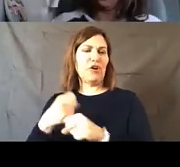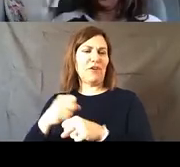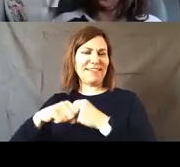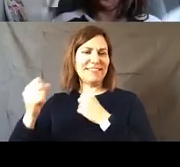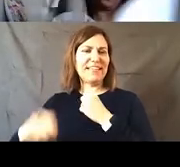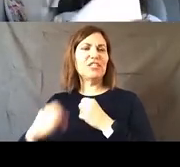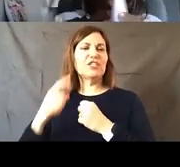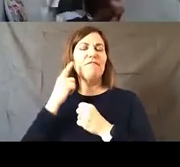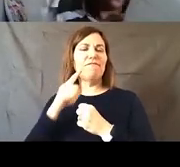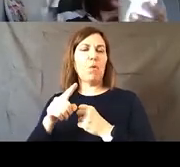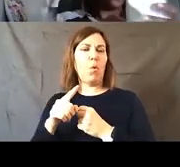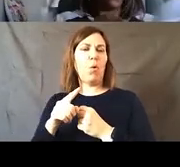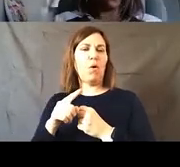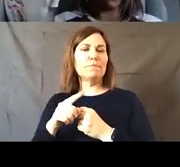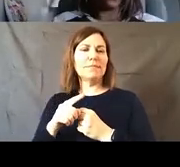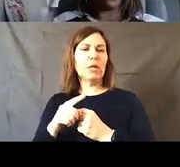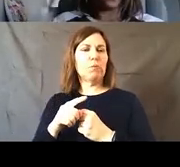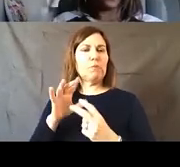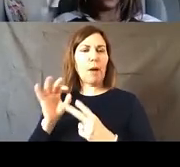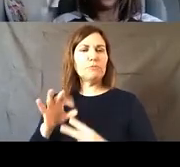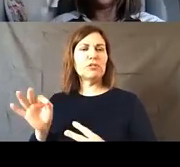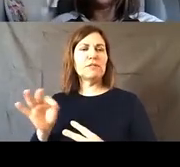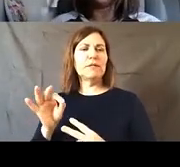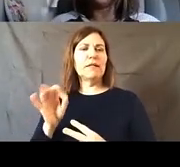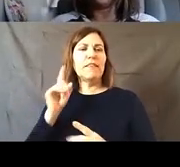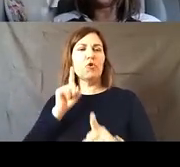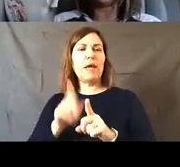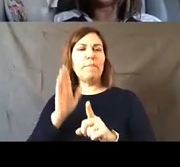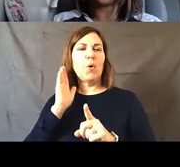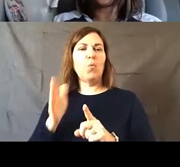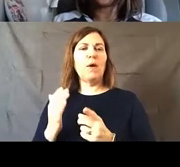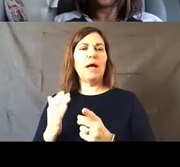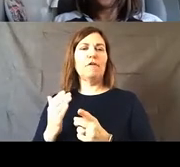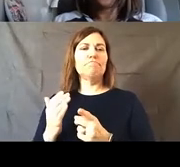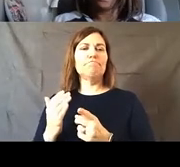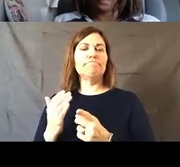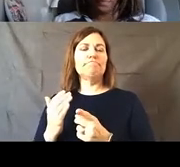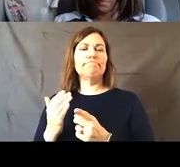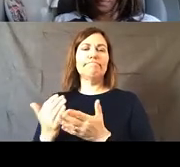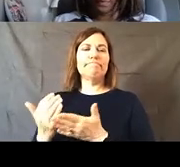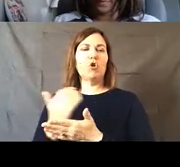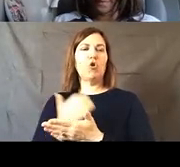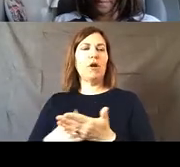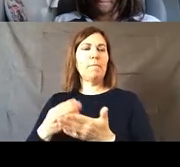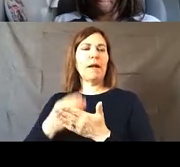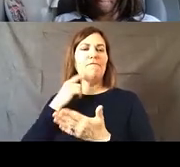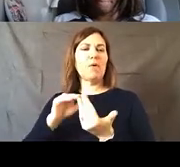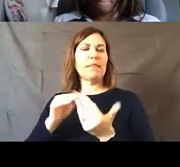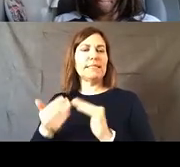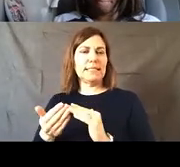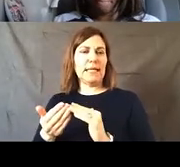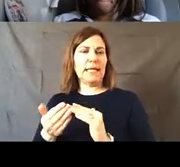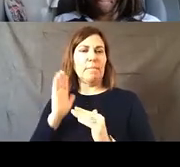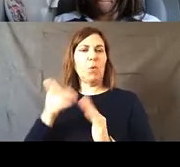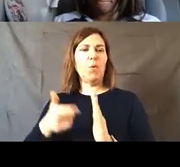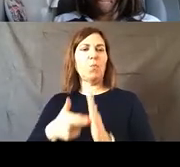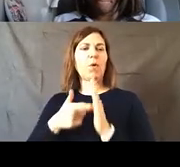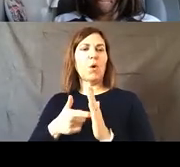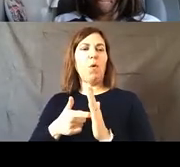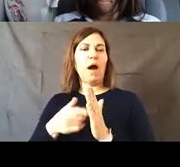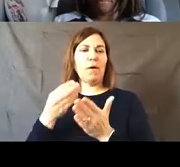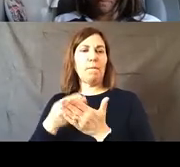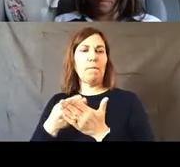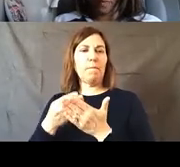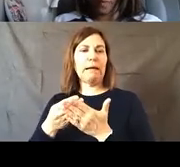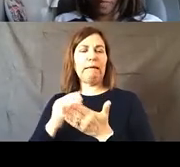shall result in net revenue for the city, but will require upfront expenses in an amount not to exceed